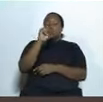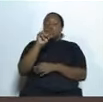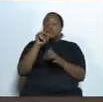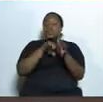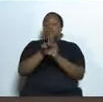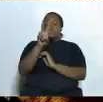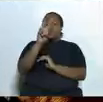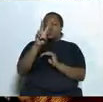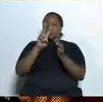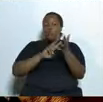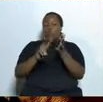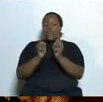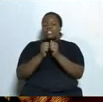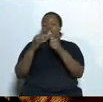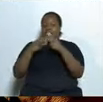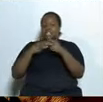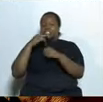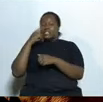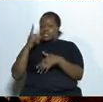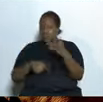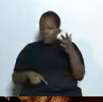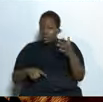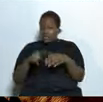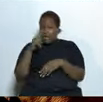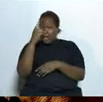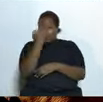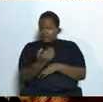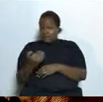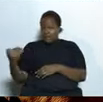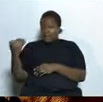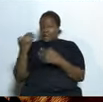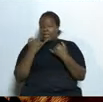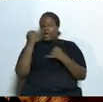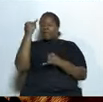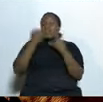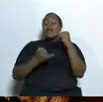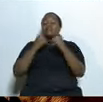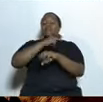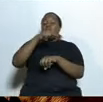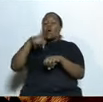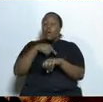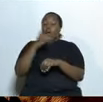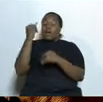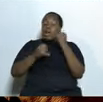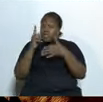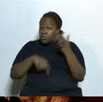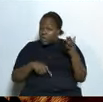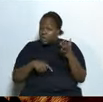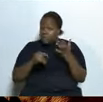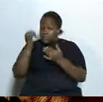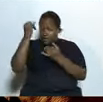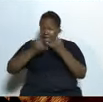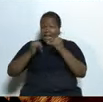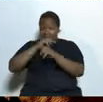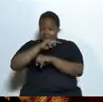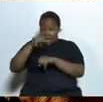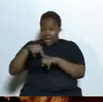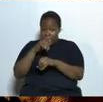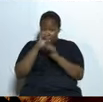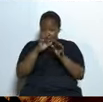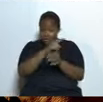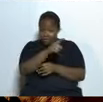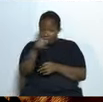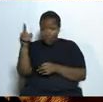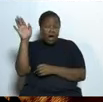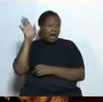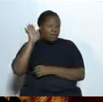say? Little children, it is the last hour. What hour is it, everybody? The last hour. And as you have heard